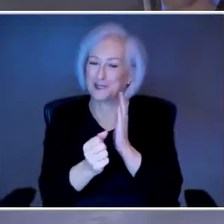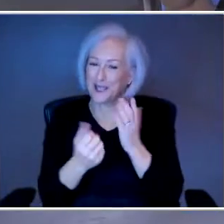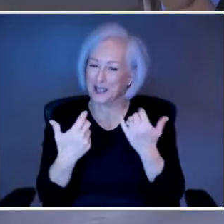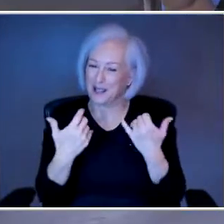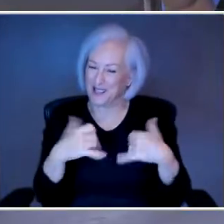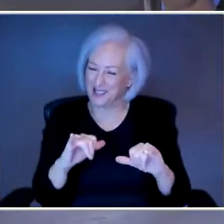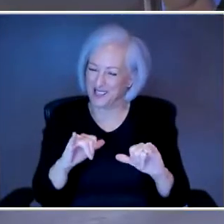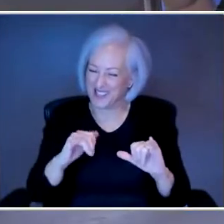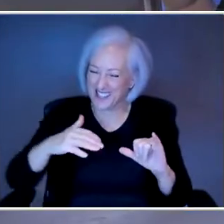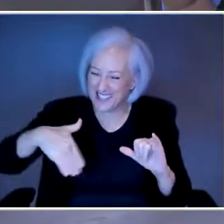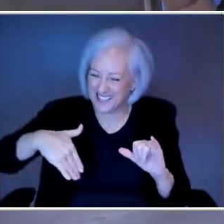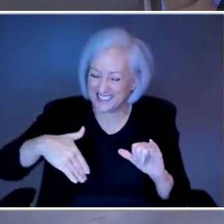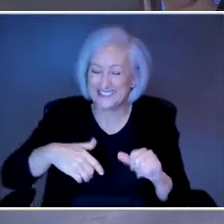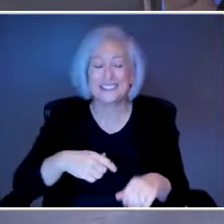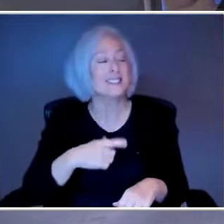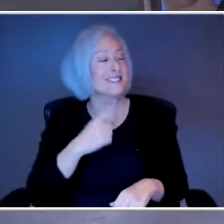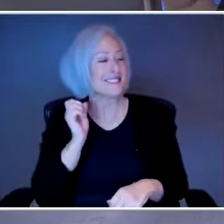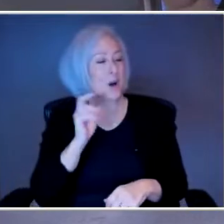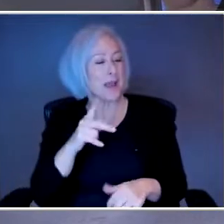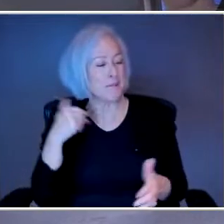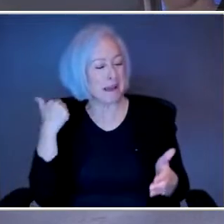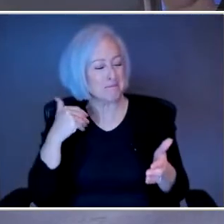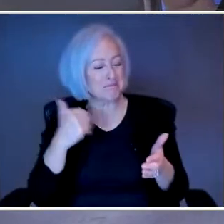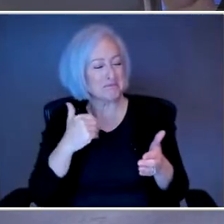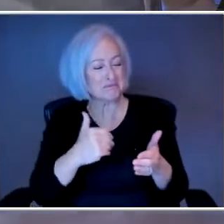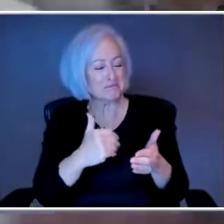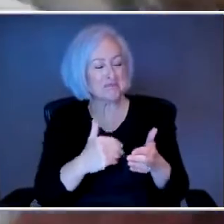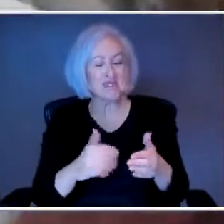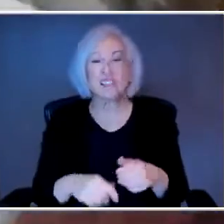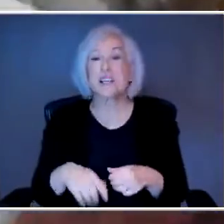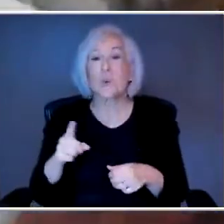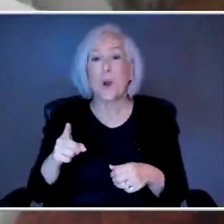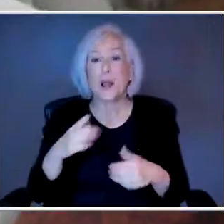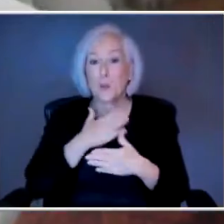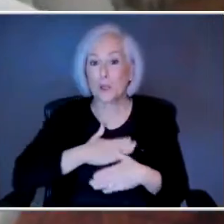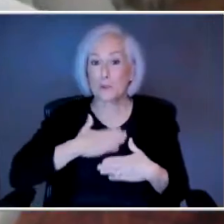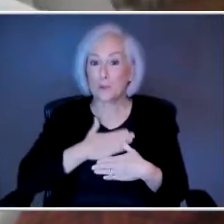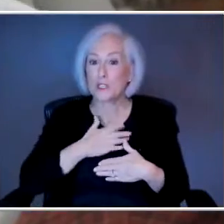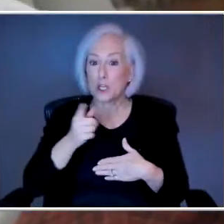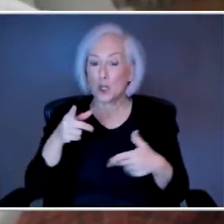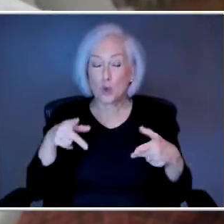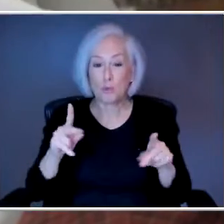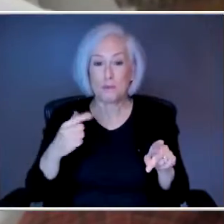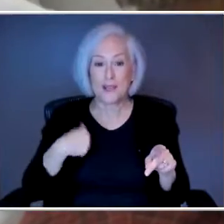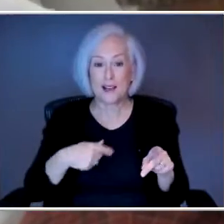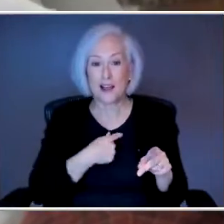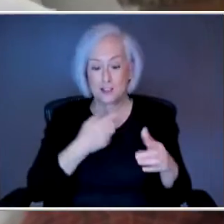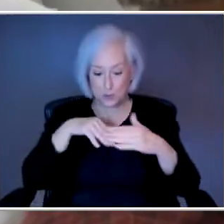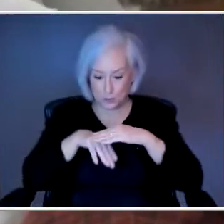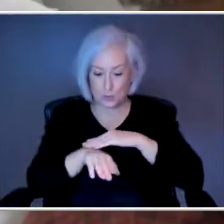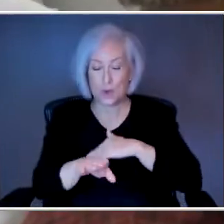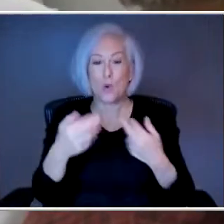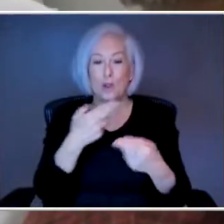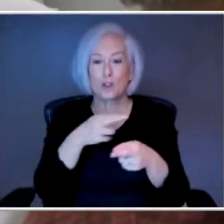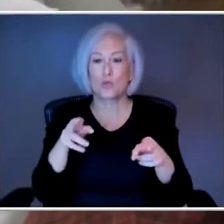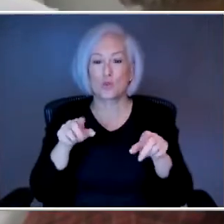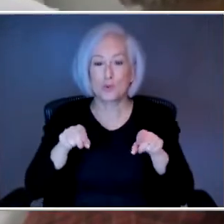yes. So something you did, and we appreciated it. You let us take a camera inside while Dr. Jaley was performing the